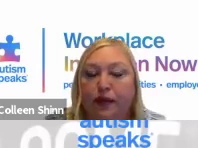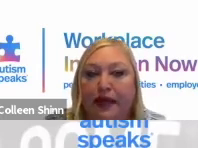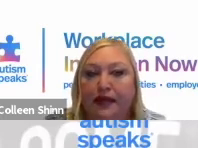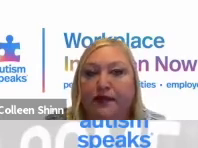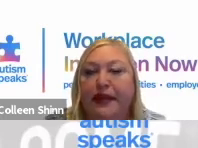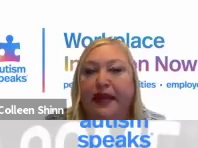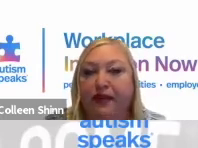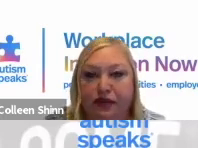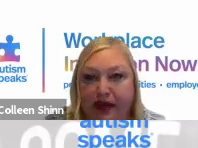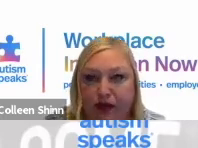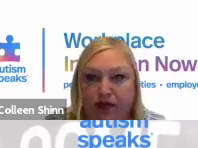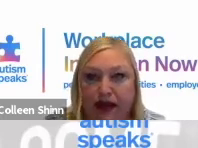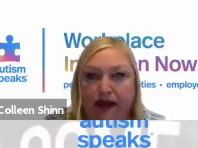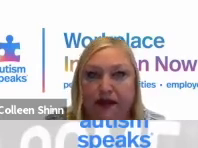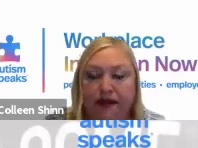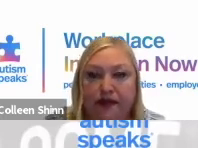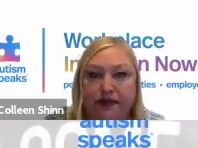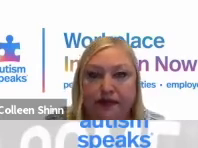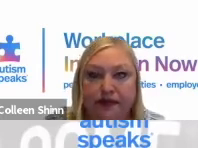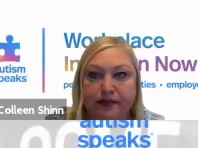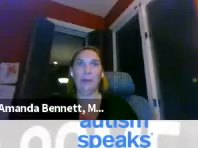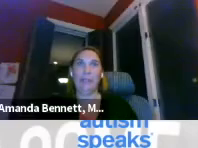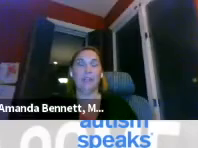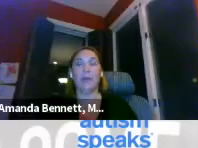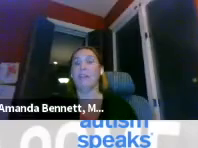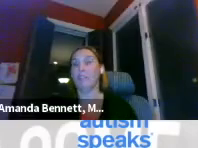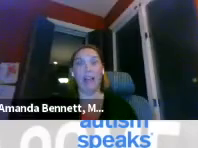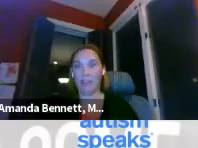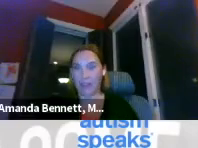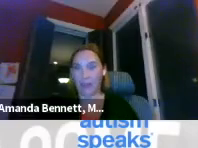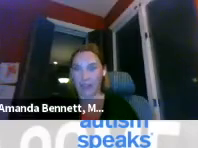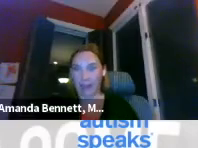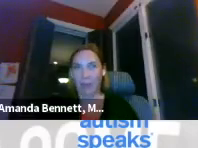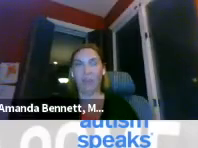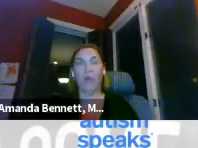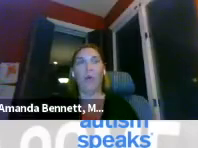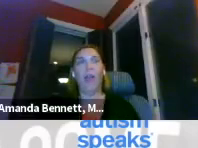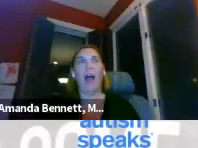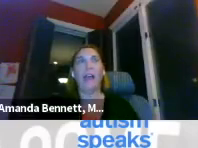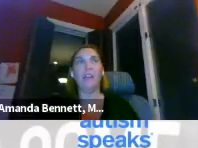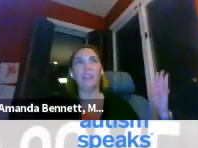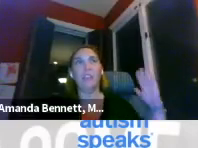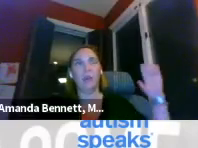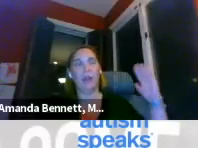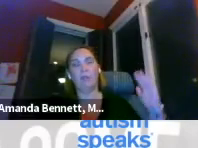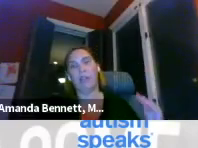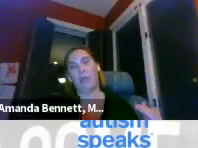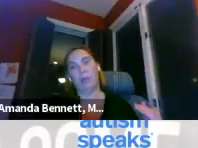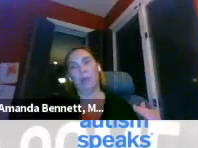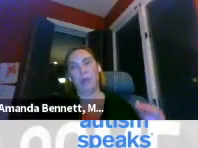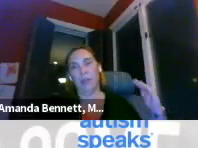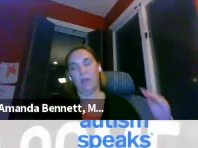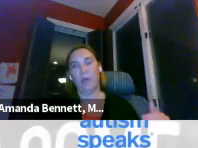what repetitive behaviors might look like? Absolutely. So, and there's lots of different examples. So I usually, when I'm